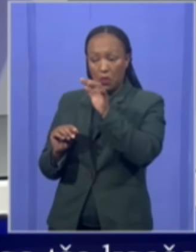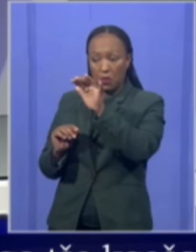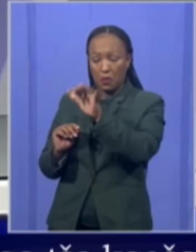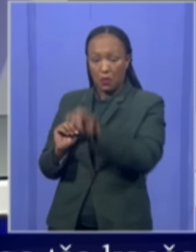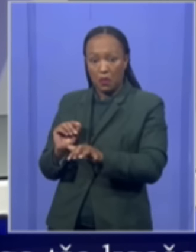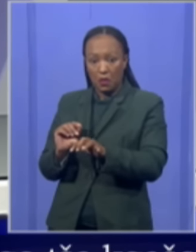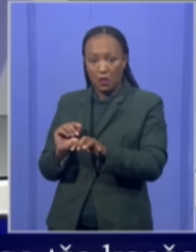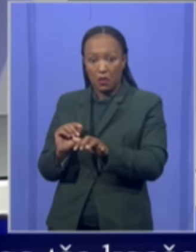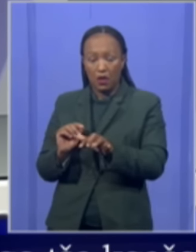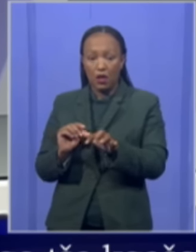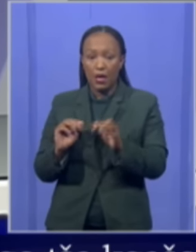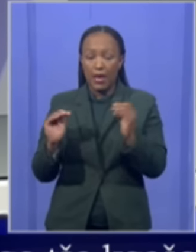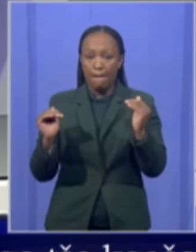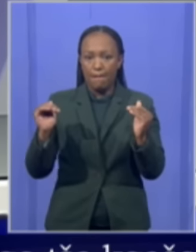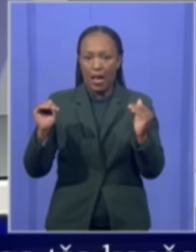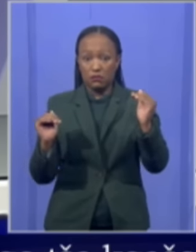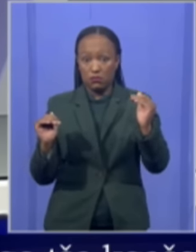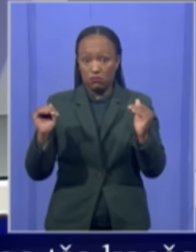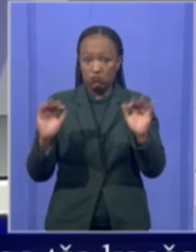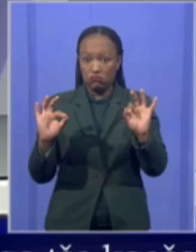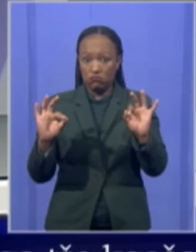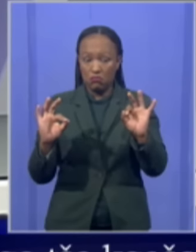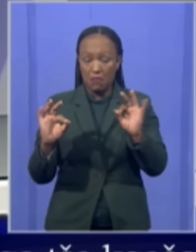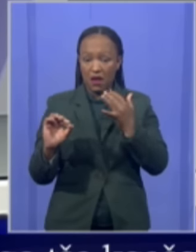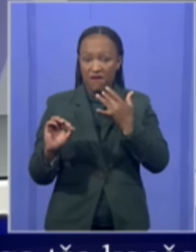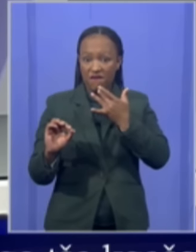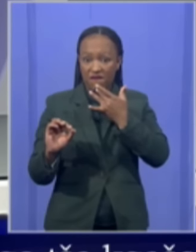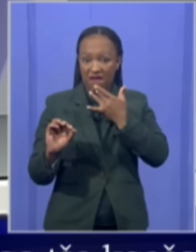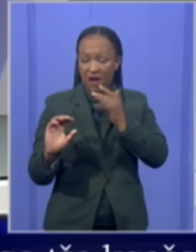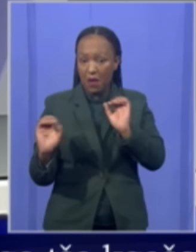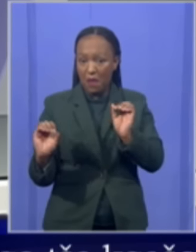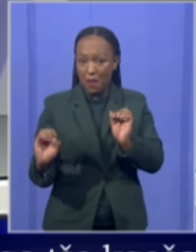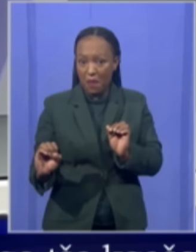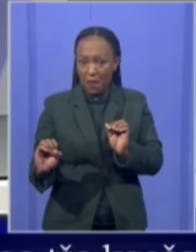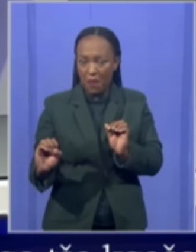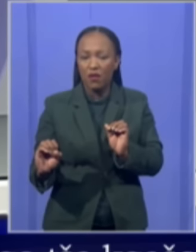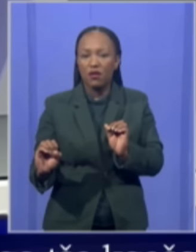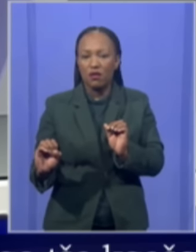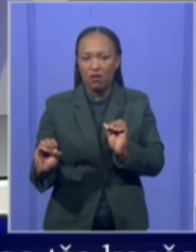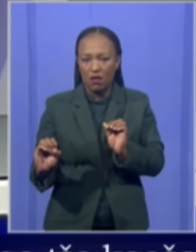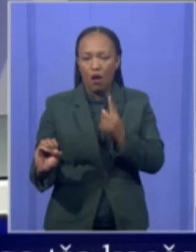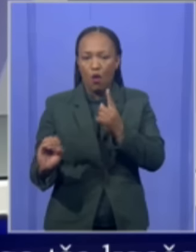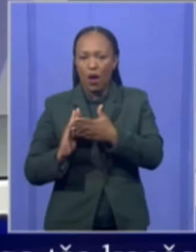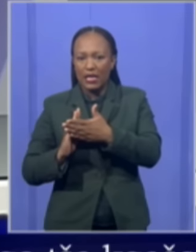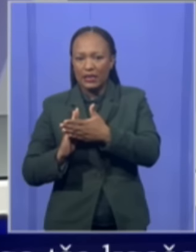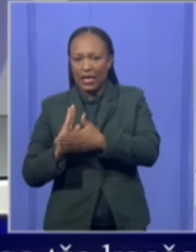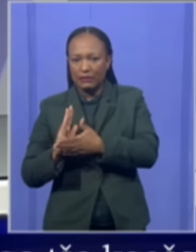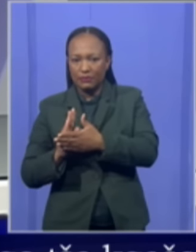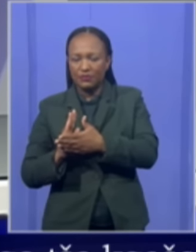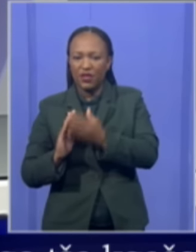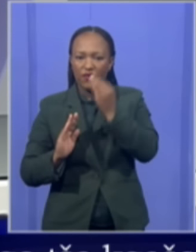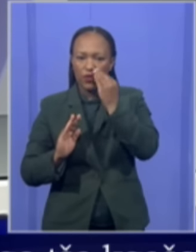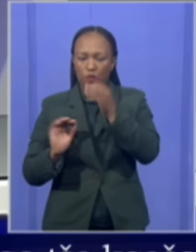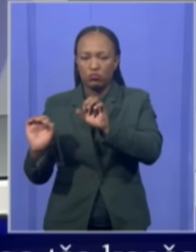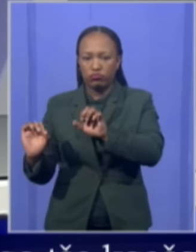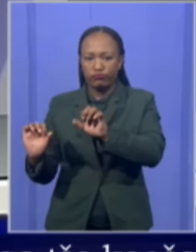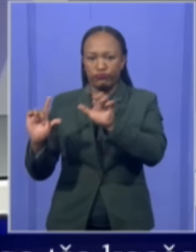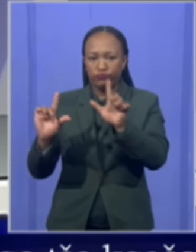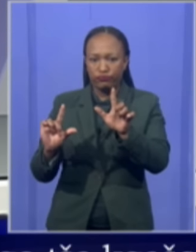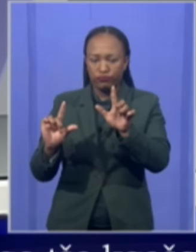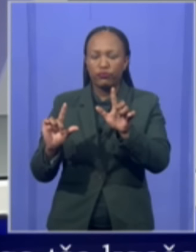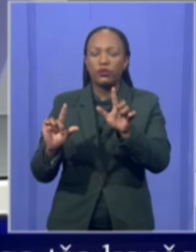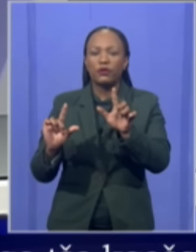ka mahlakore ka moka na ga o tseye lehlakore le tee wa leiša moyeng e ka ba taba